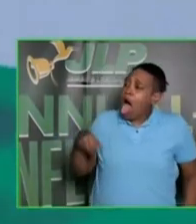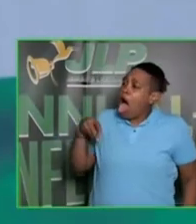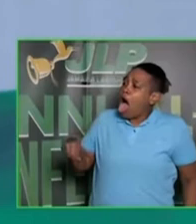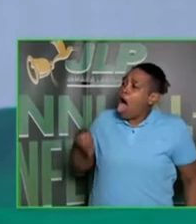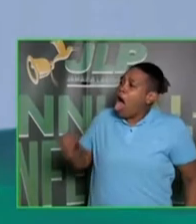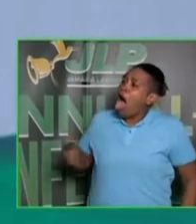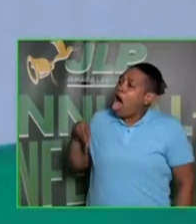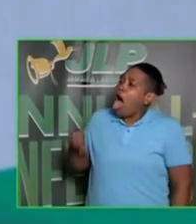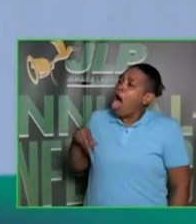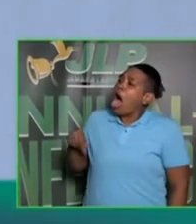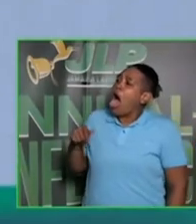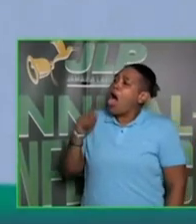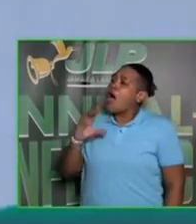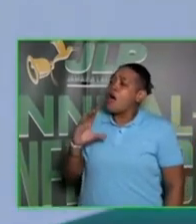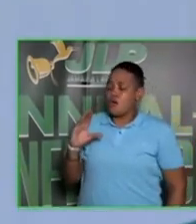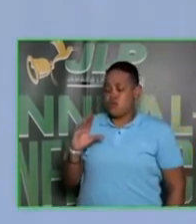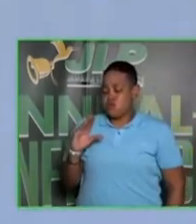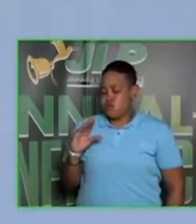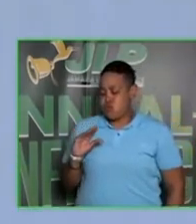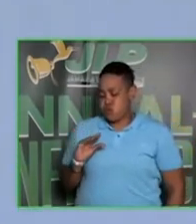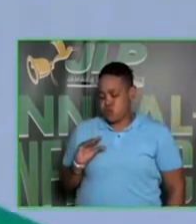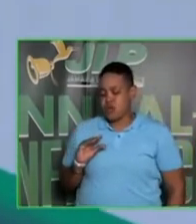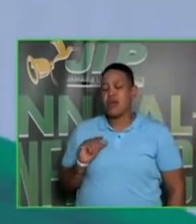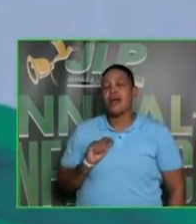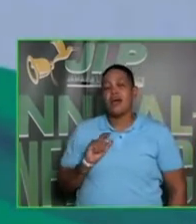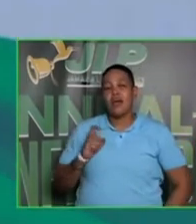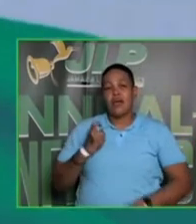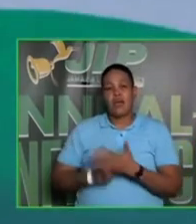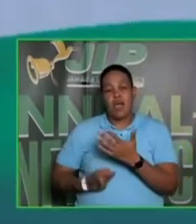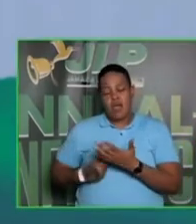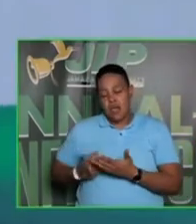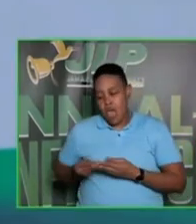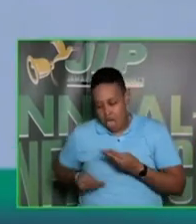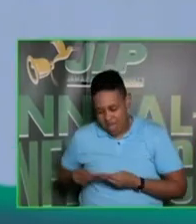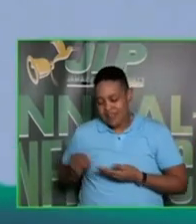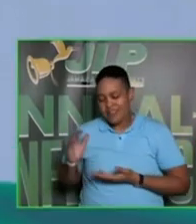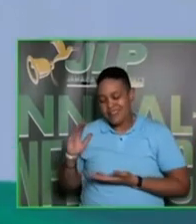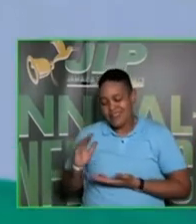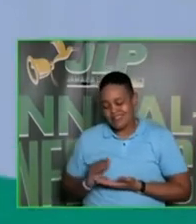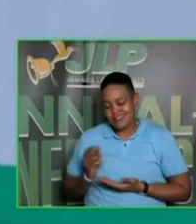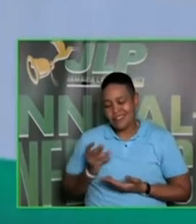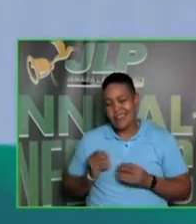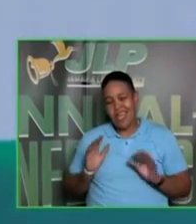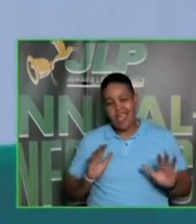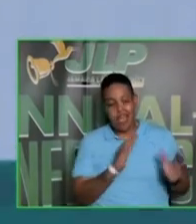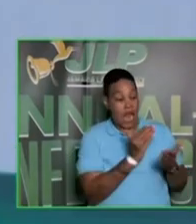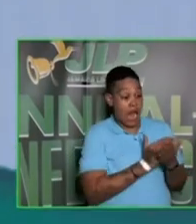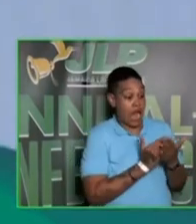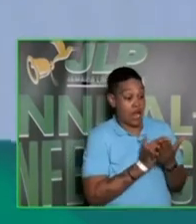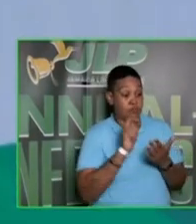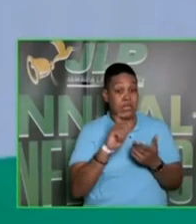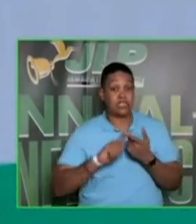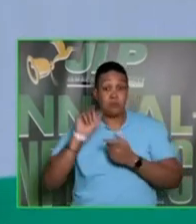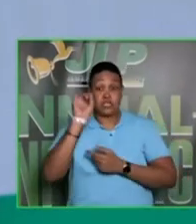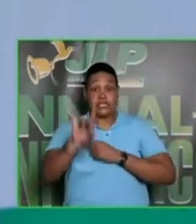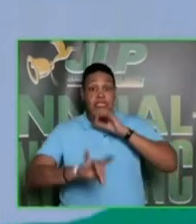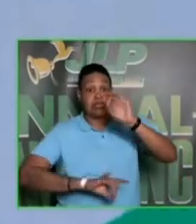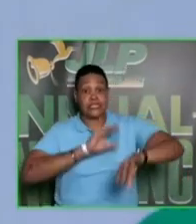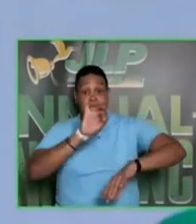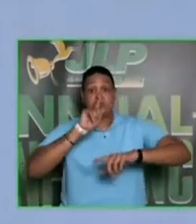the workers in the tourism industry as we favorably examine the relief of taxes on tips and make a